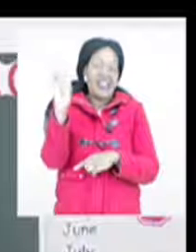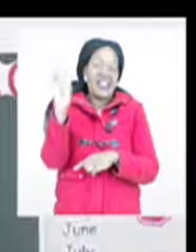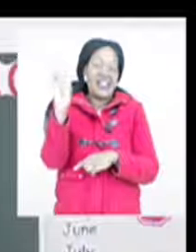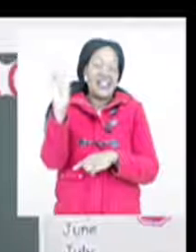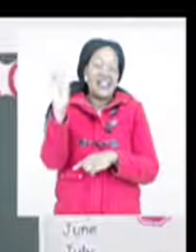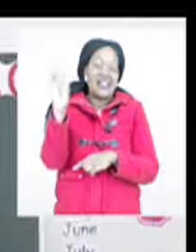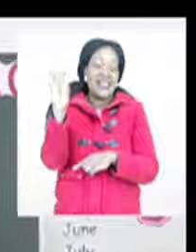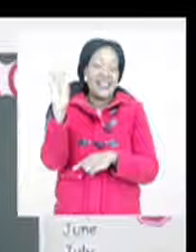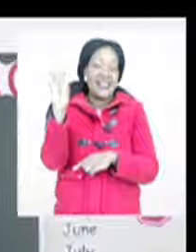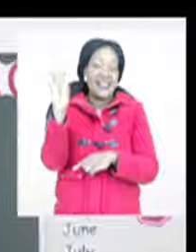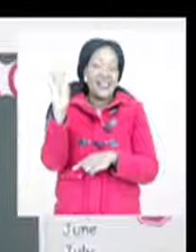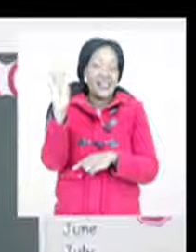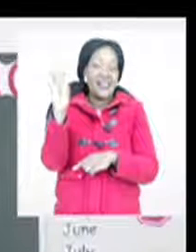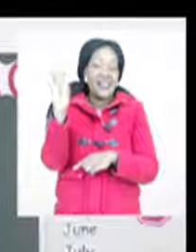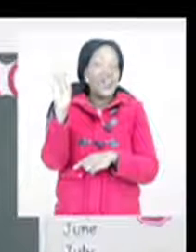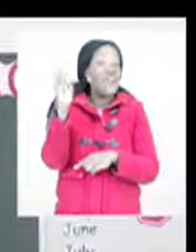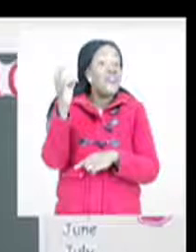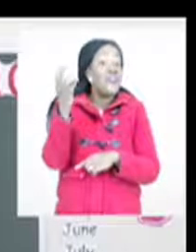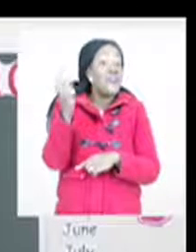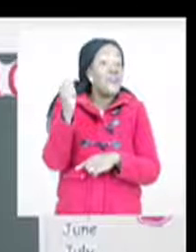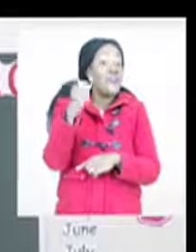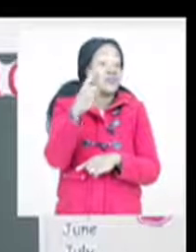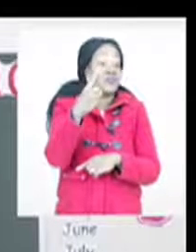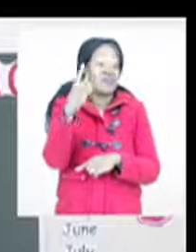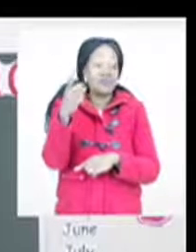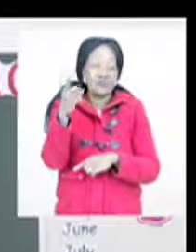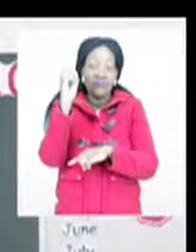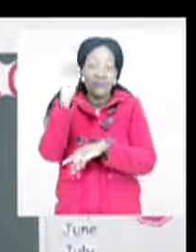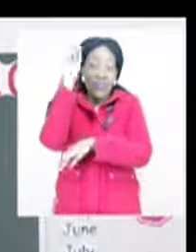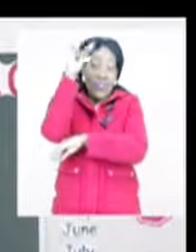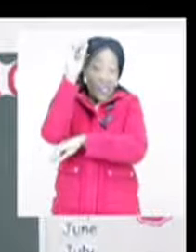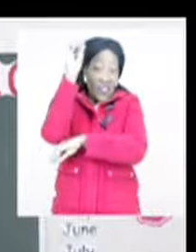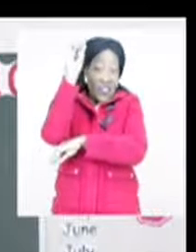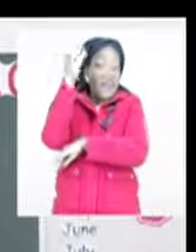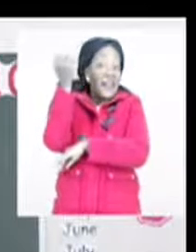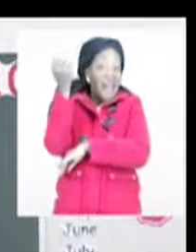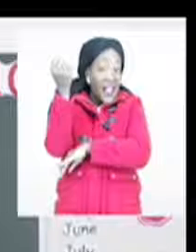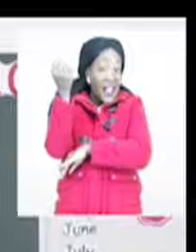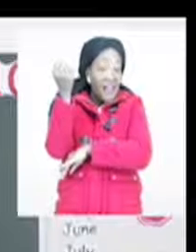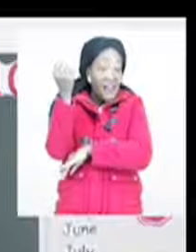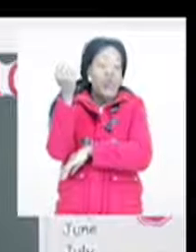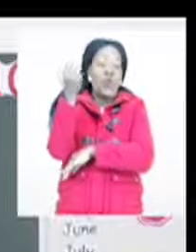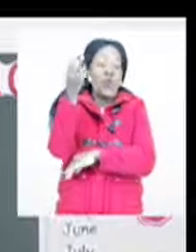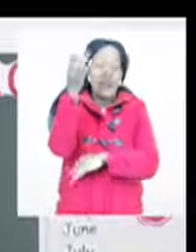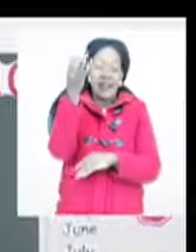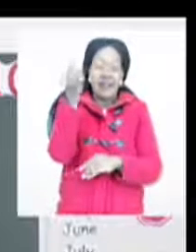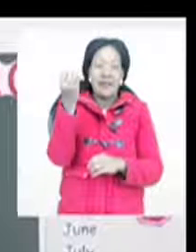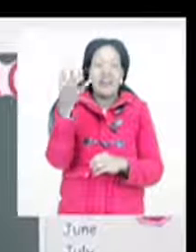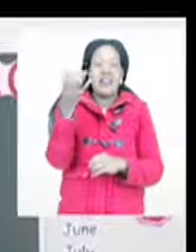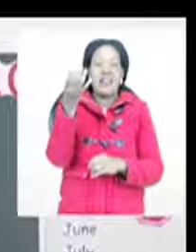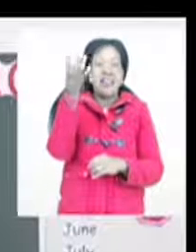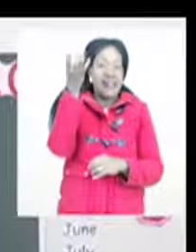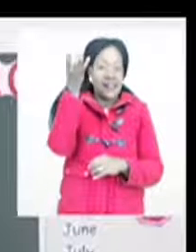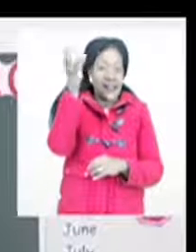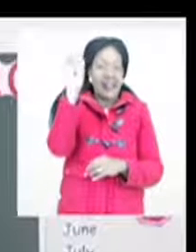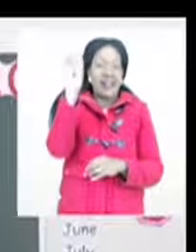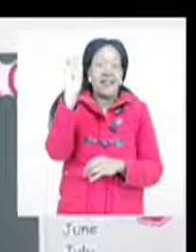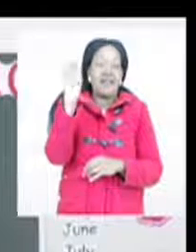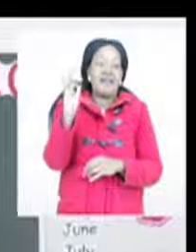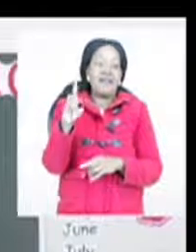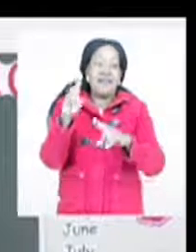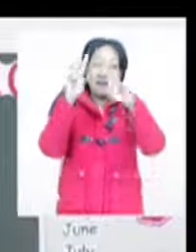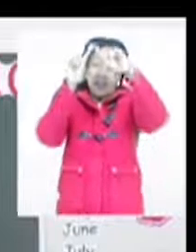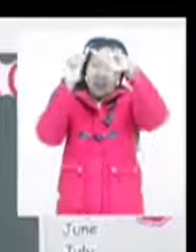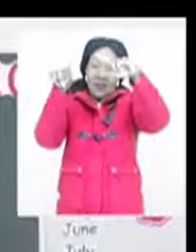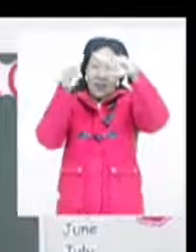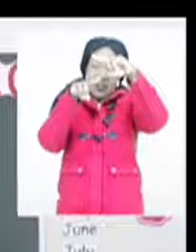7. You must count your pentagons on your page and make sure that you have exactly that amount, and